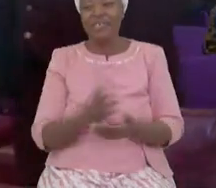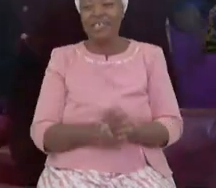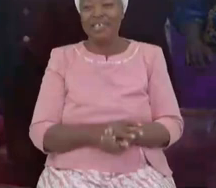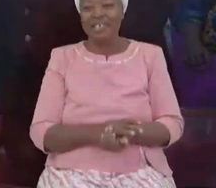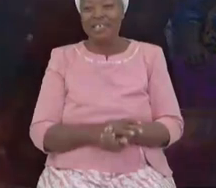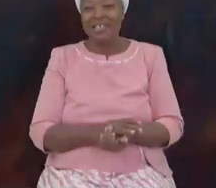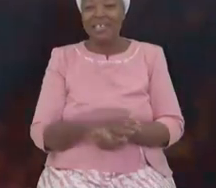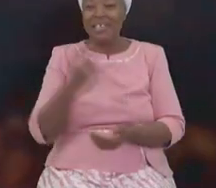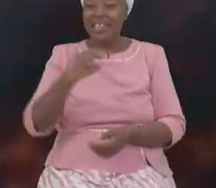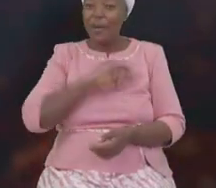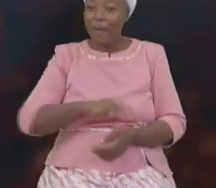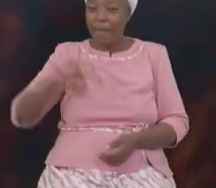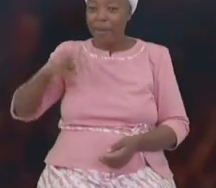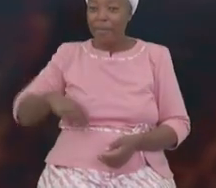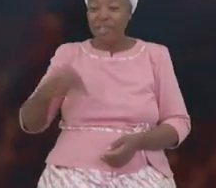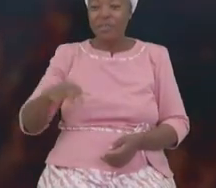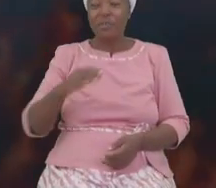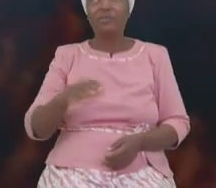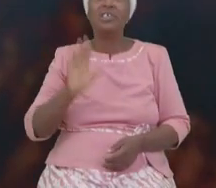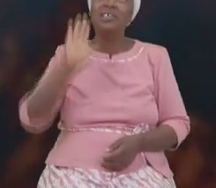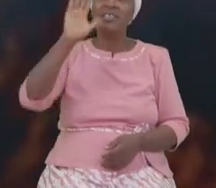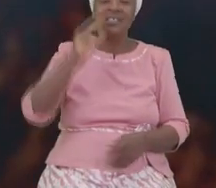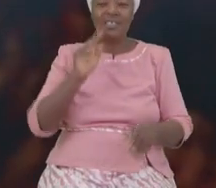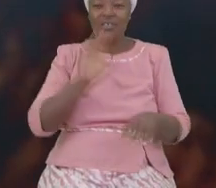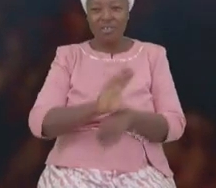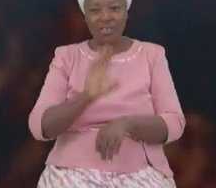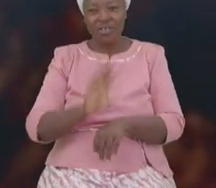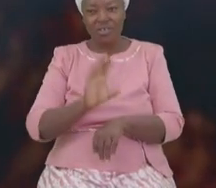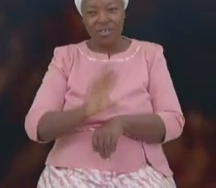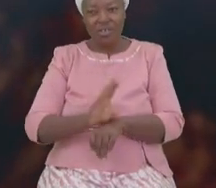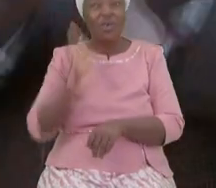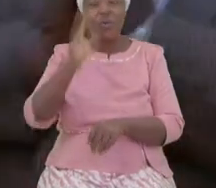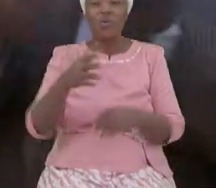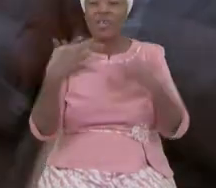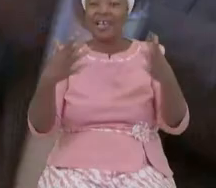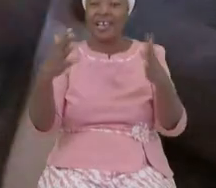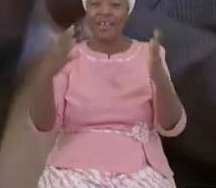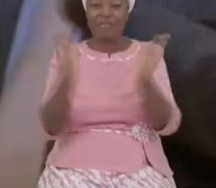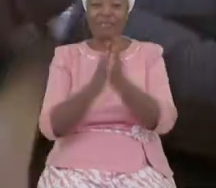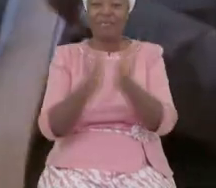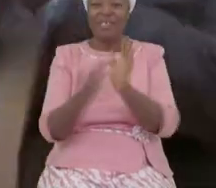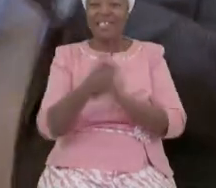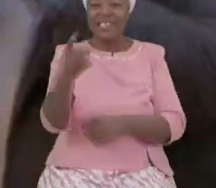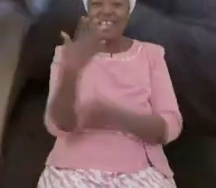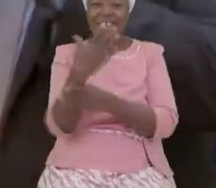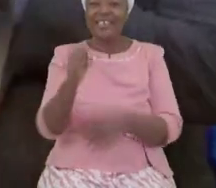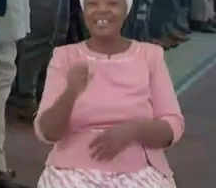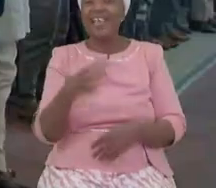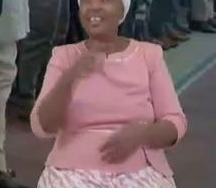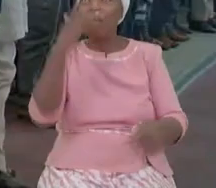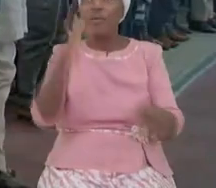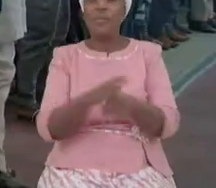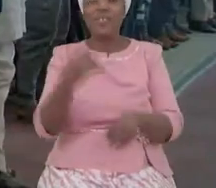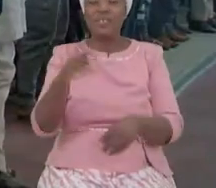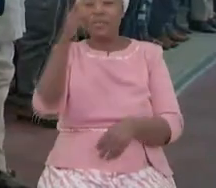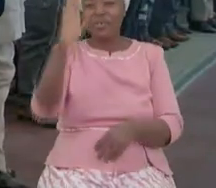The members of his church will clap their hands. The promises of